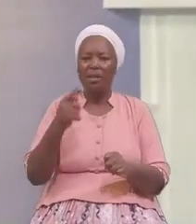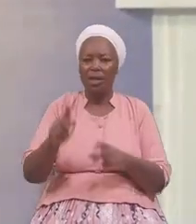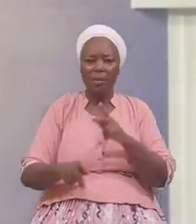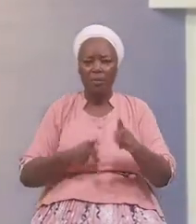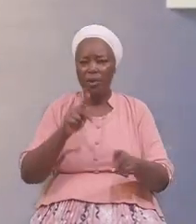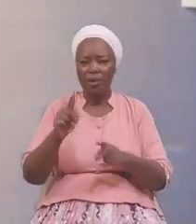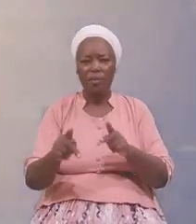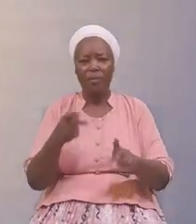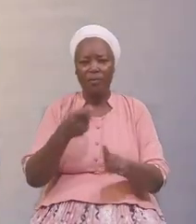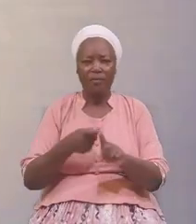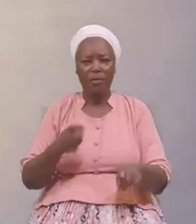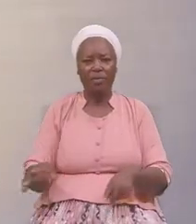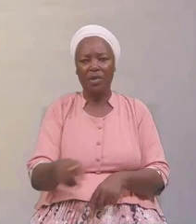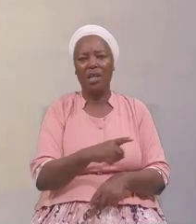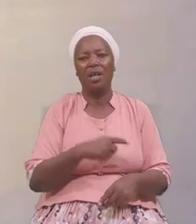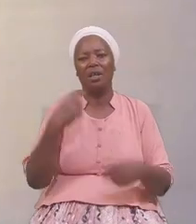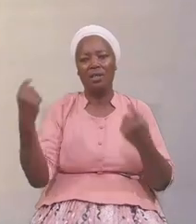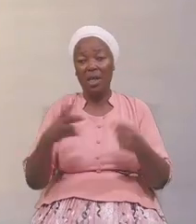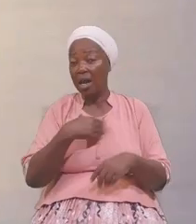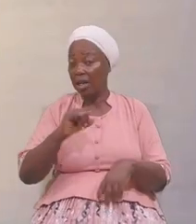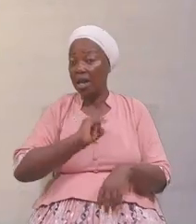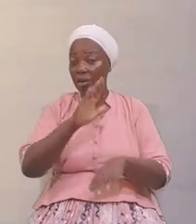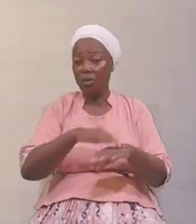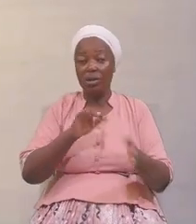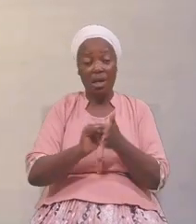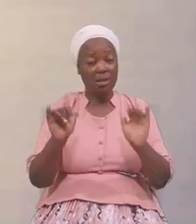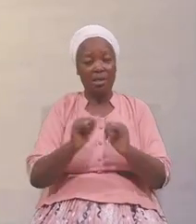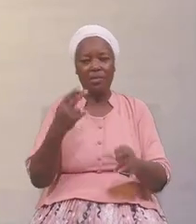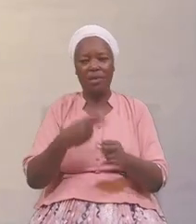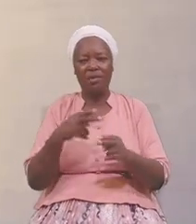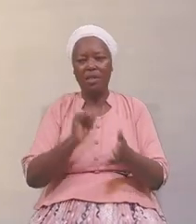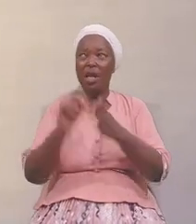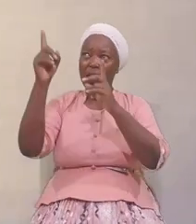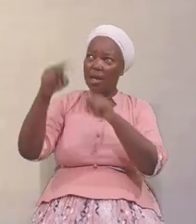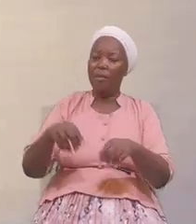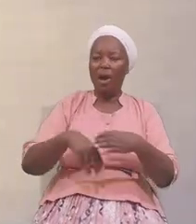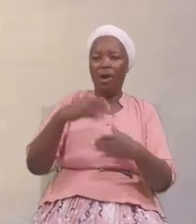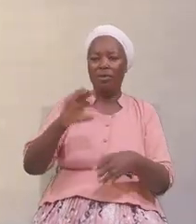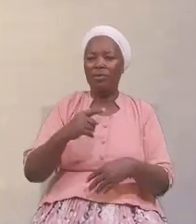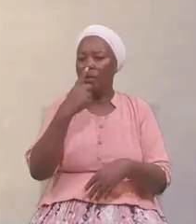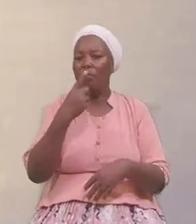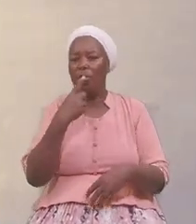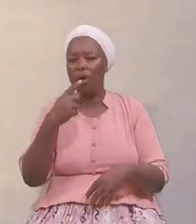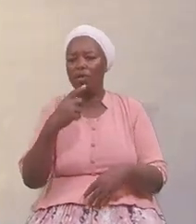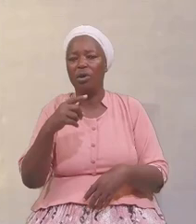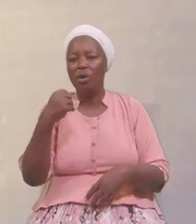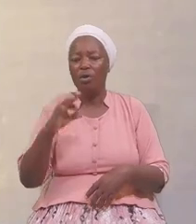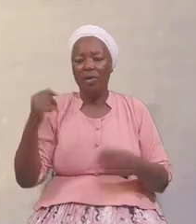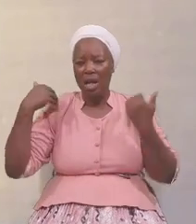people from their sin. And I call that same name that came out of the mouth of the